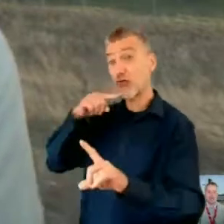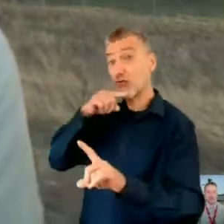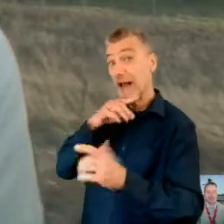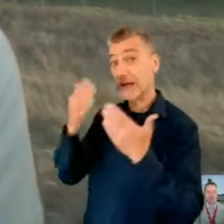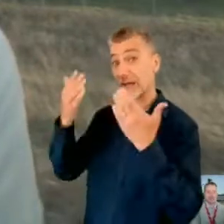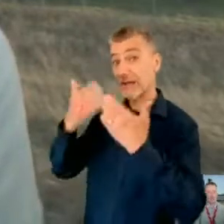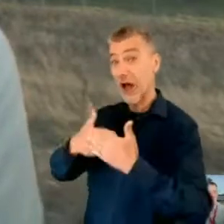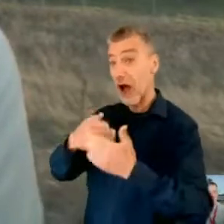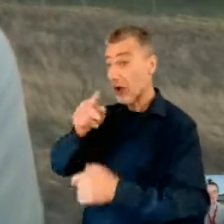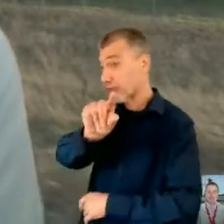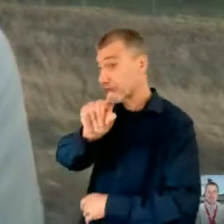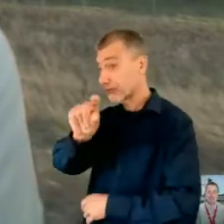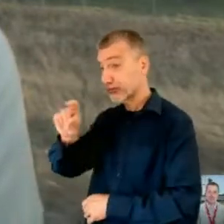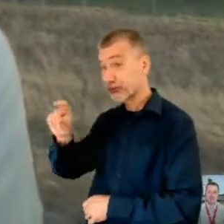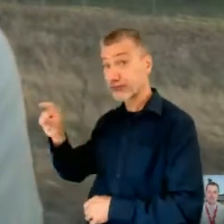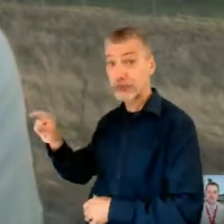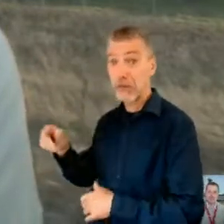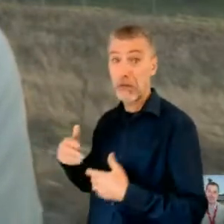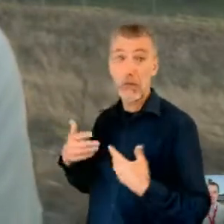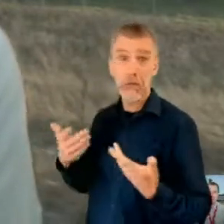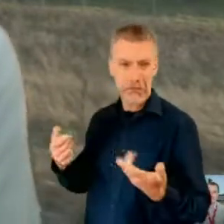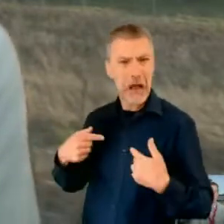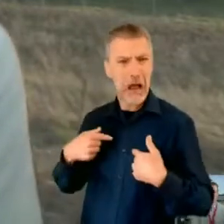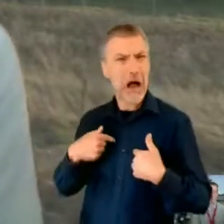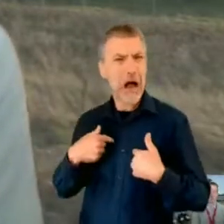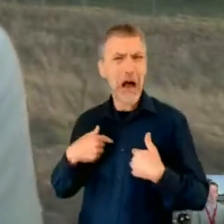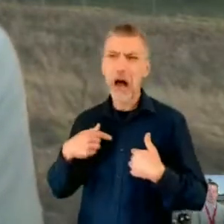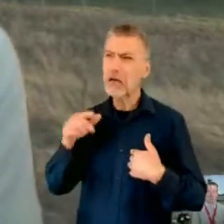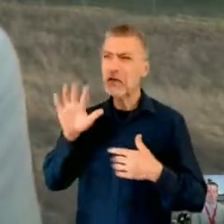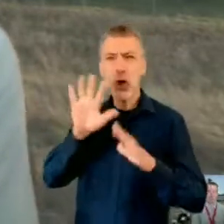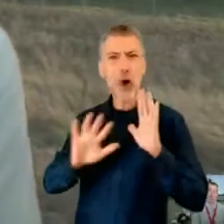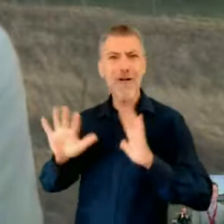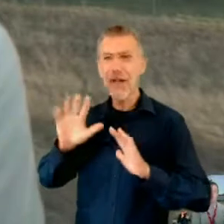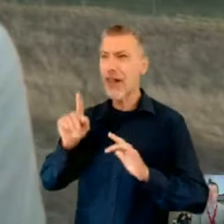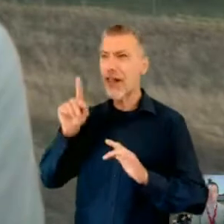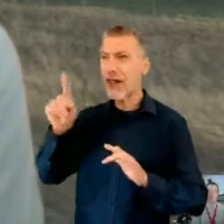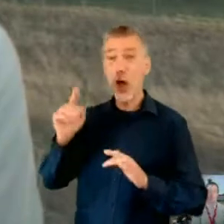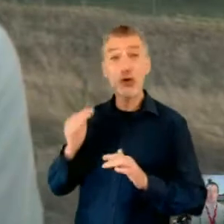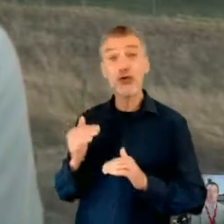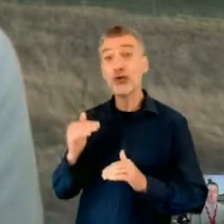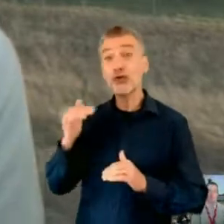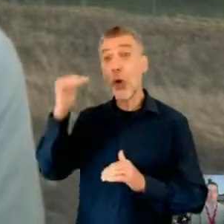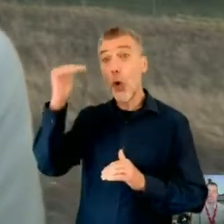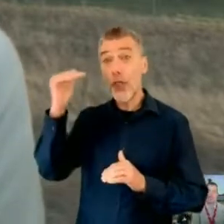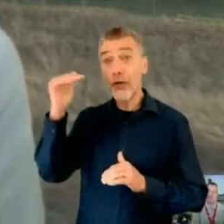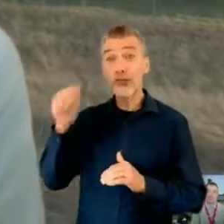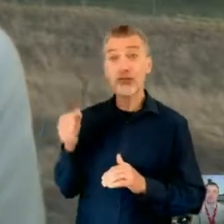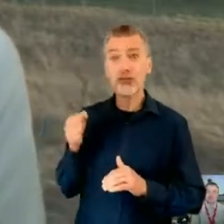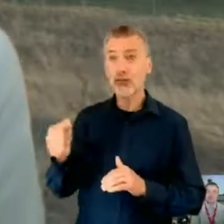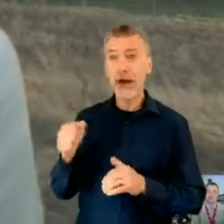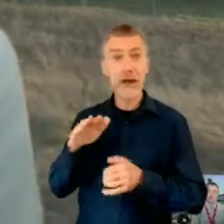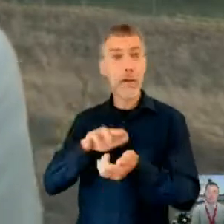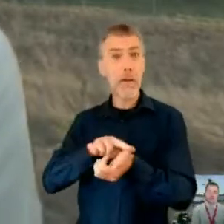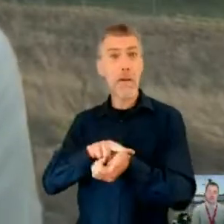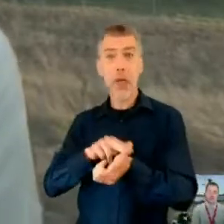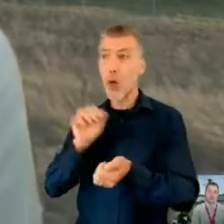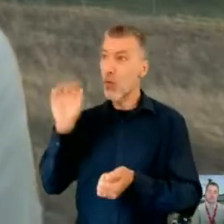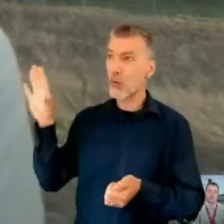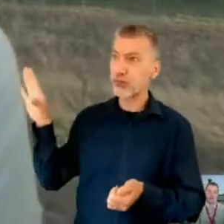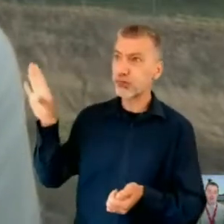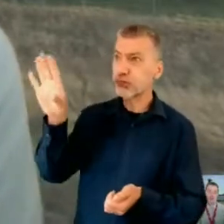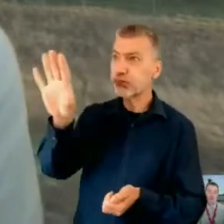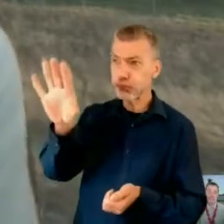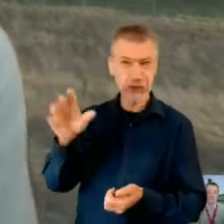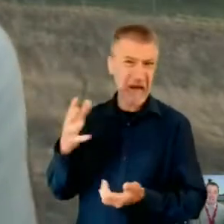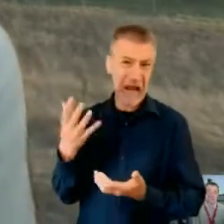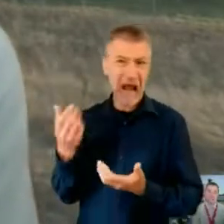stripe along the side. So our trains are fairly colourful. And I know northern ones are a nice blue. So if you're looking at the exterior, I think there's a fair bit of colour. I